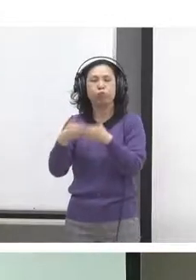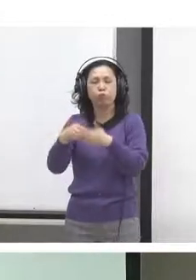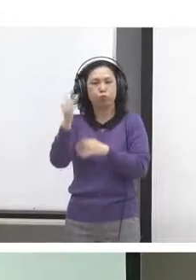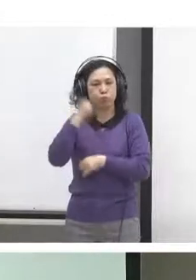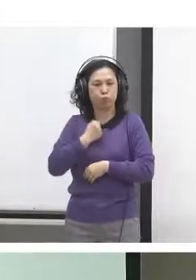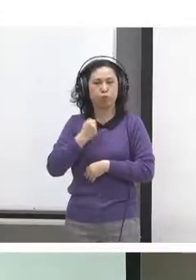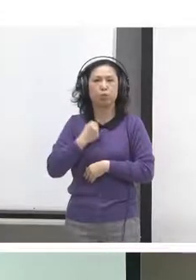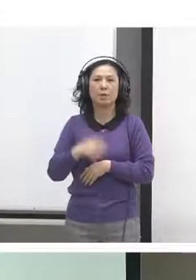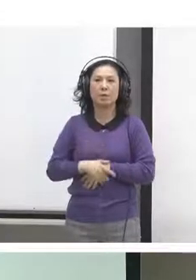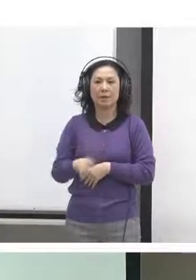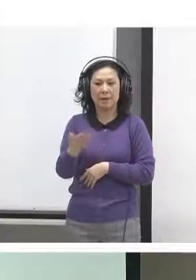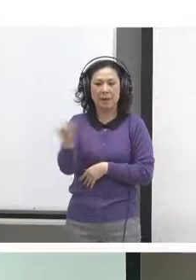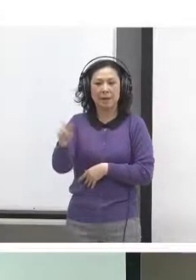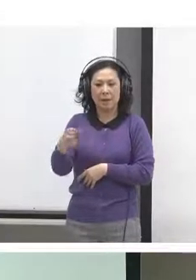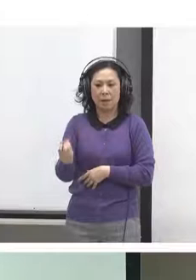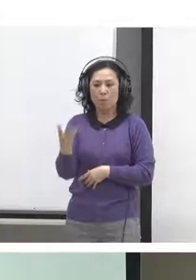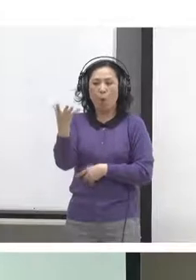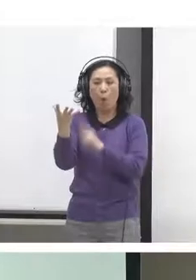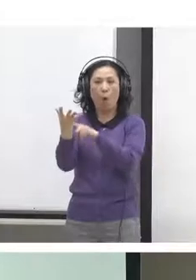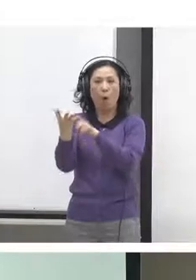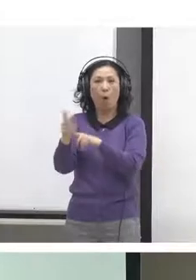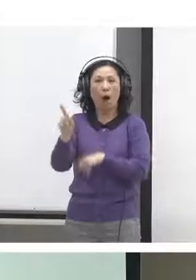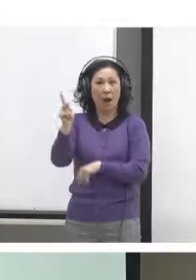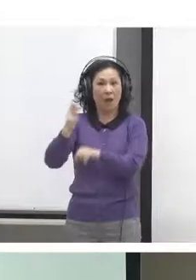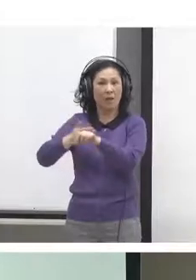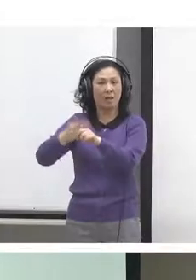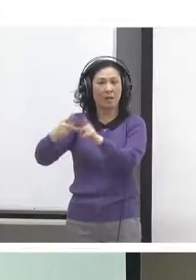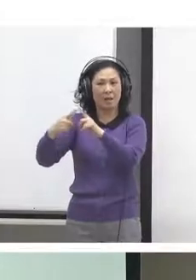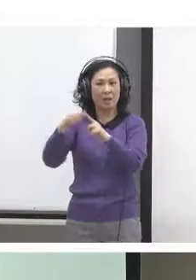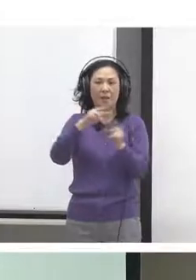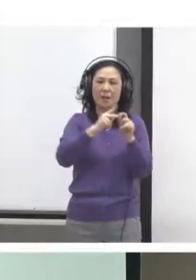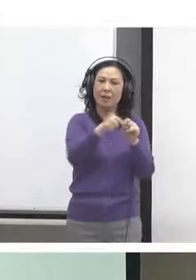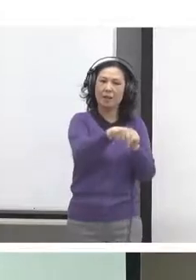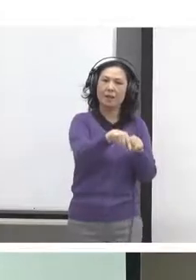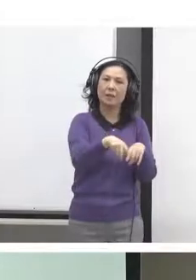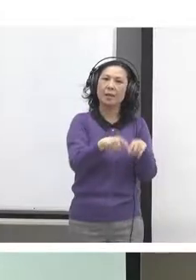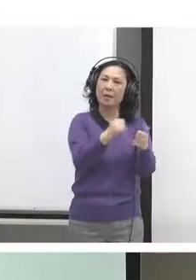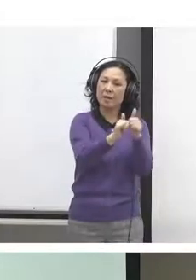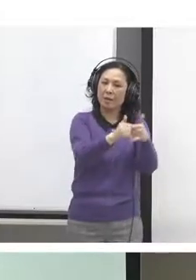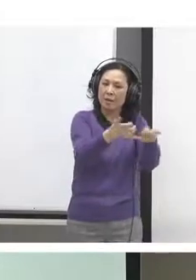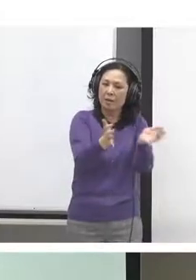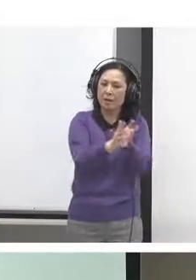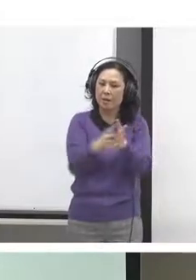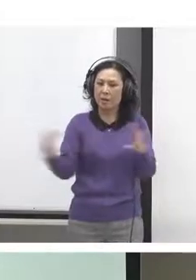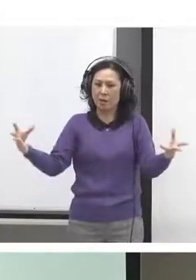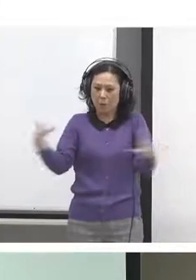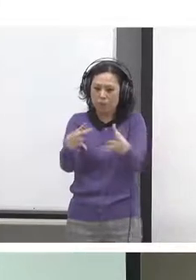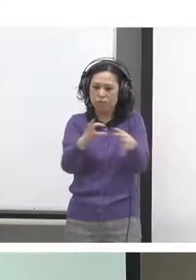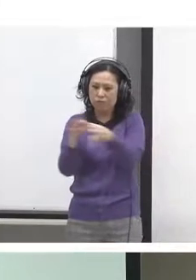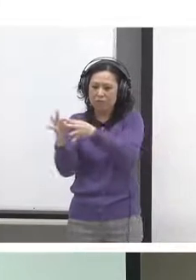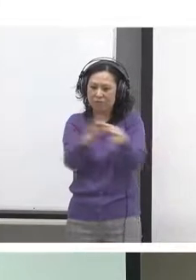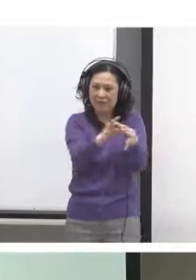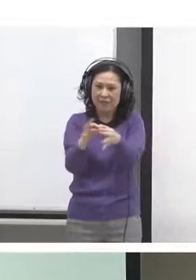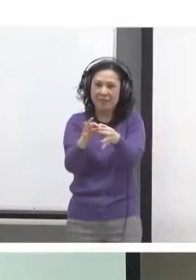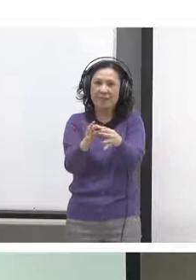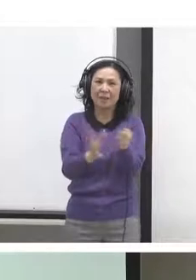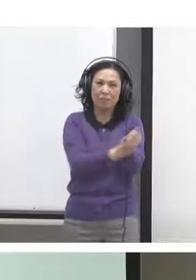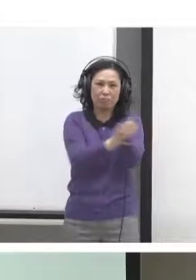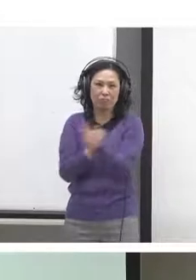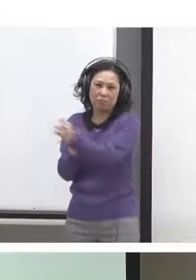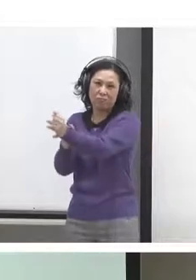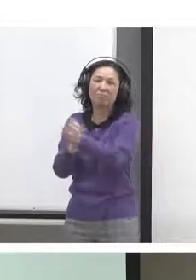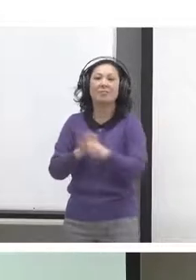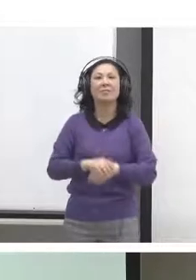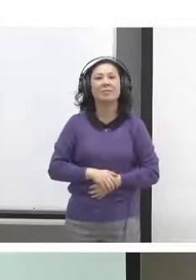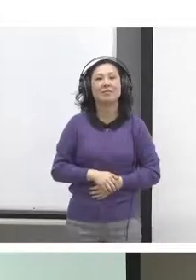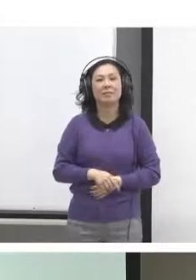For the instance, one of teams created a chatbot for the NPO that helps needy, so that